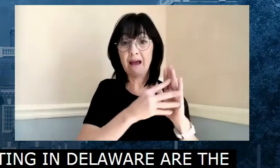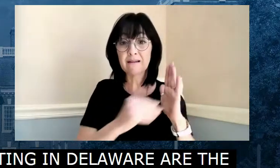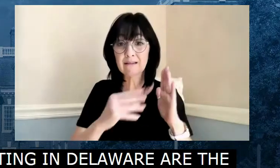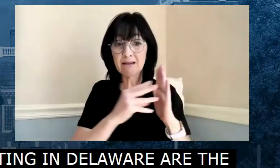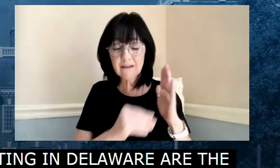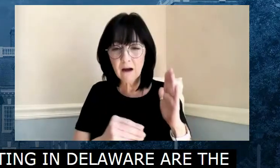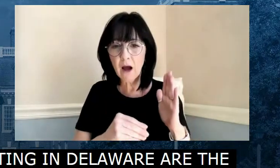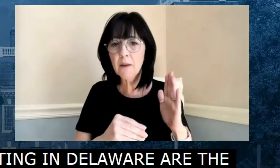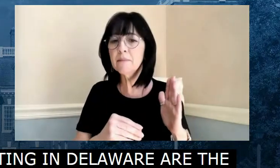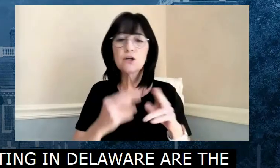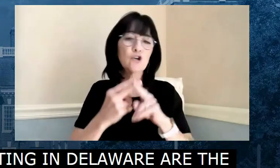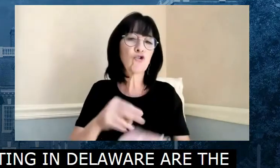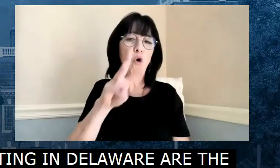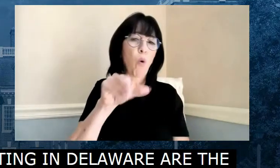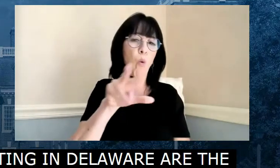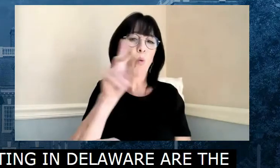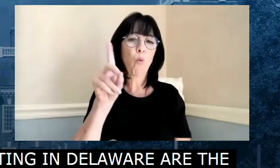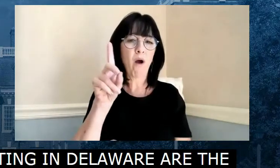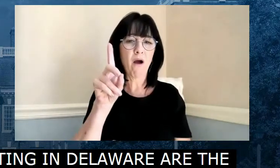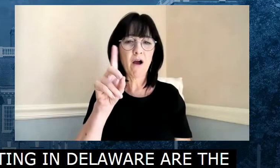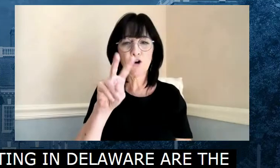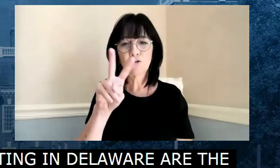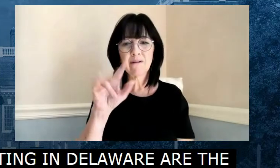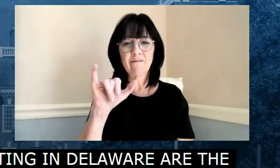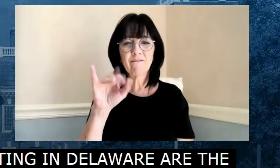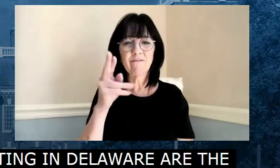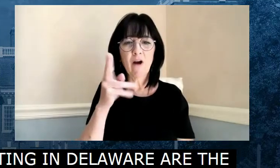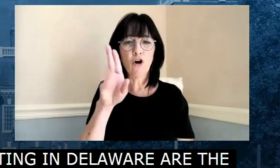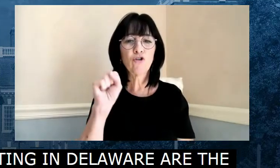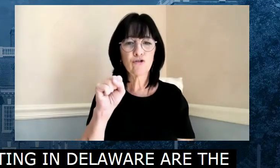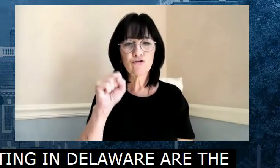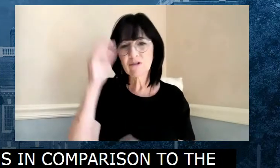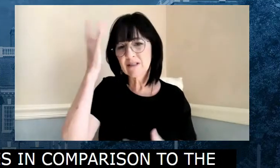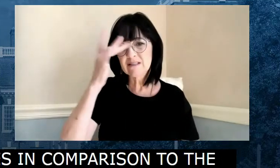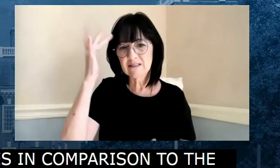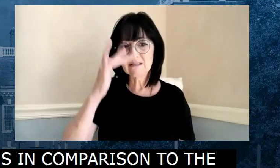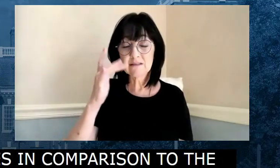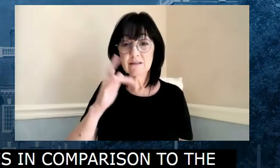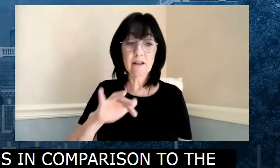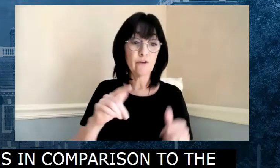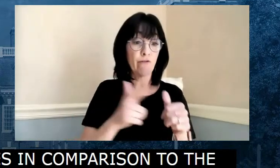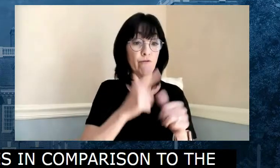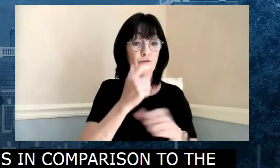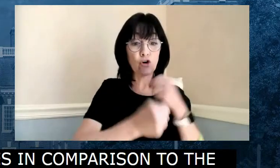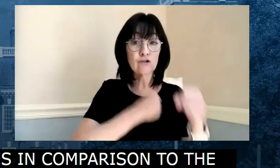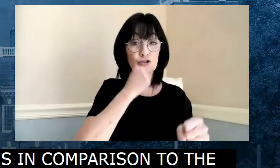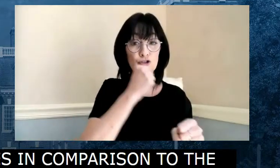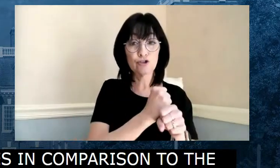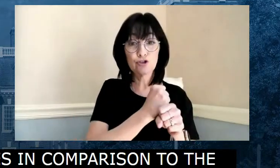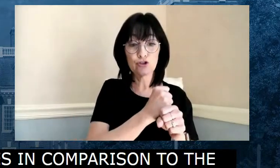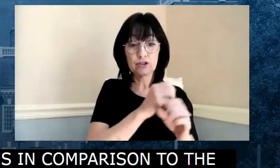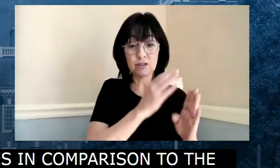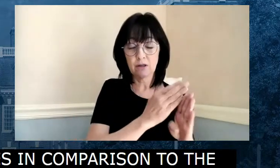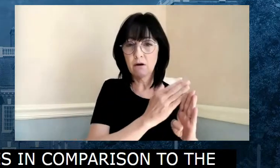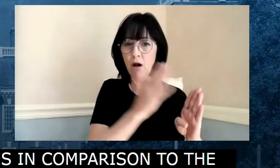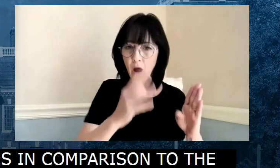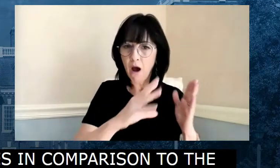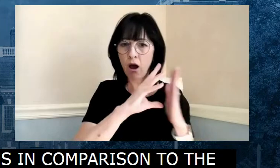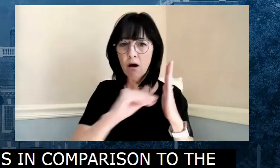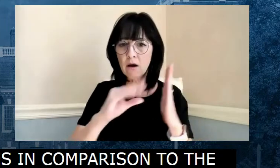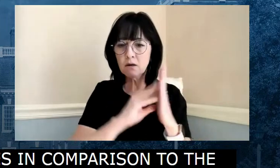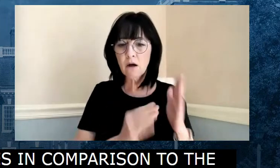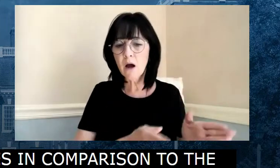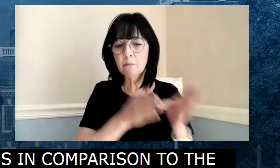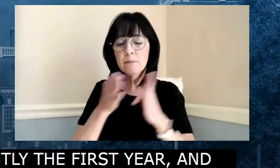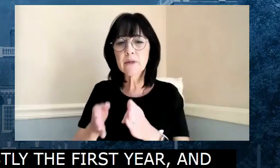type virus that we had for mostly the first year. And why, again, this is important